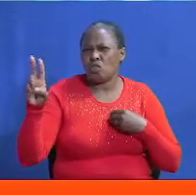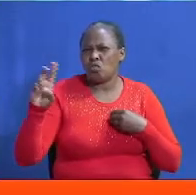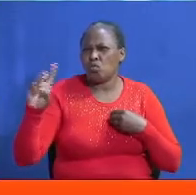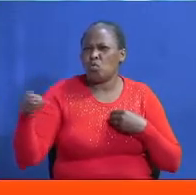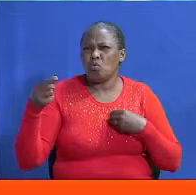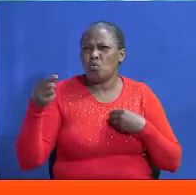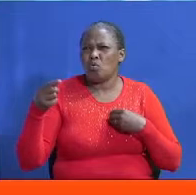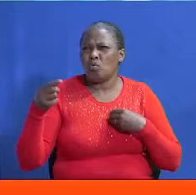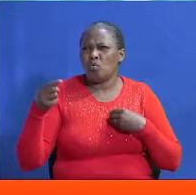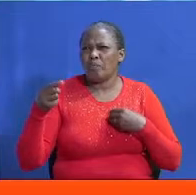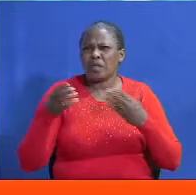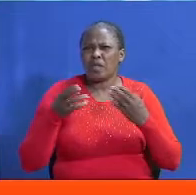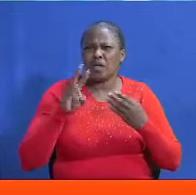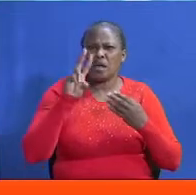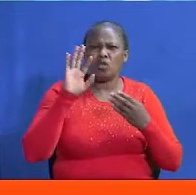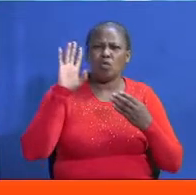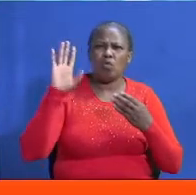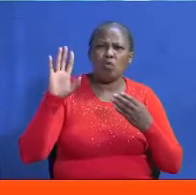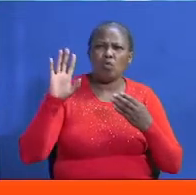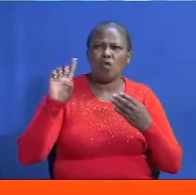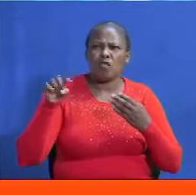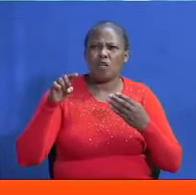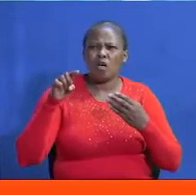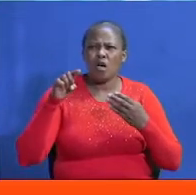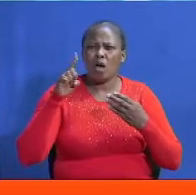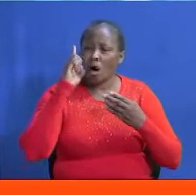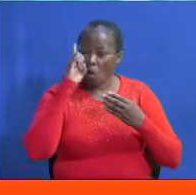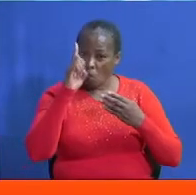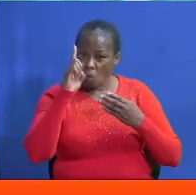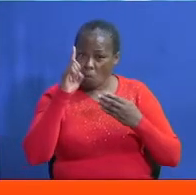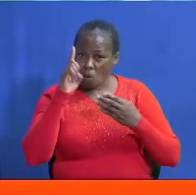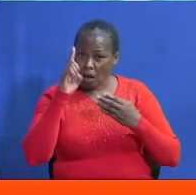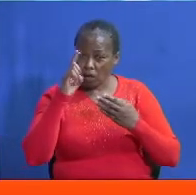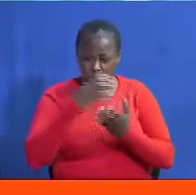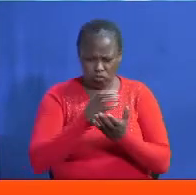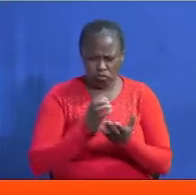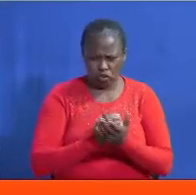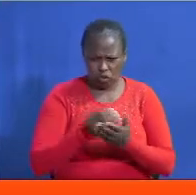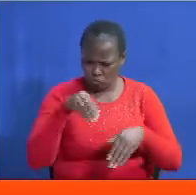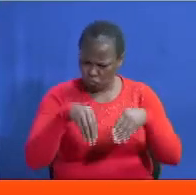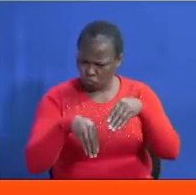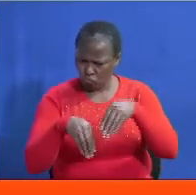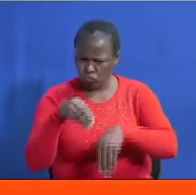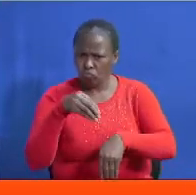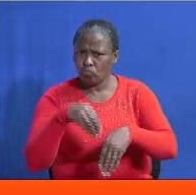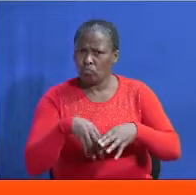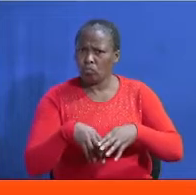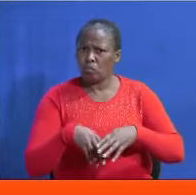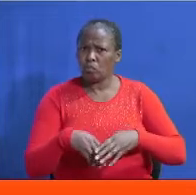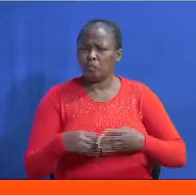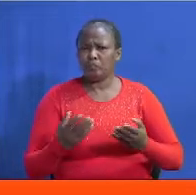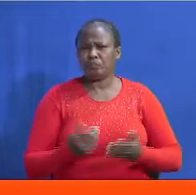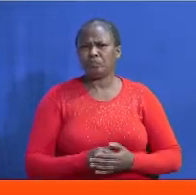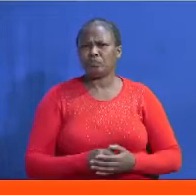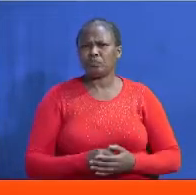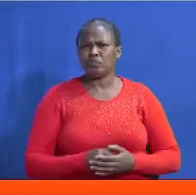25,000 mm-hmm. one polling station. All right. Yeah. Now, that is, well, now,